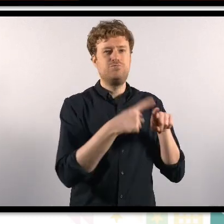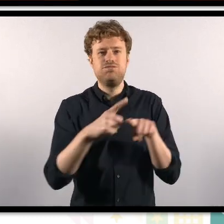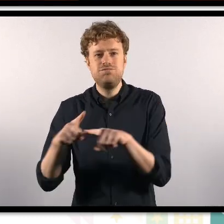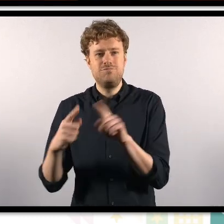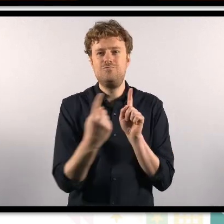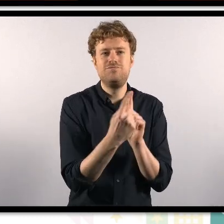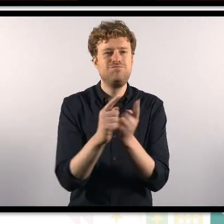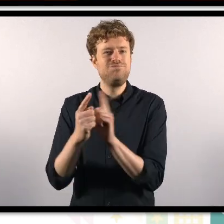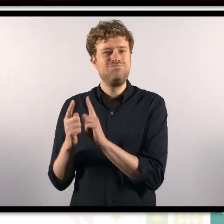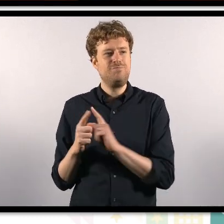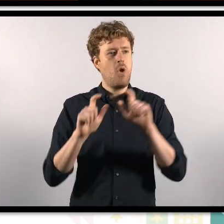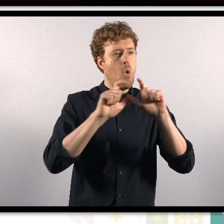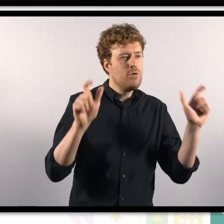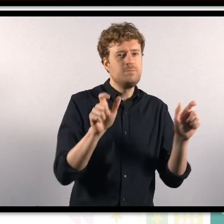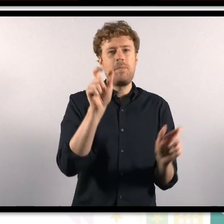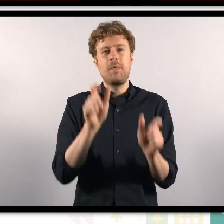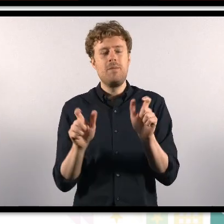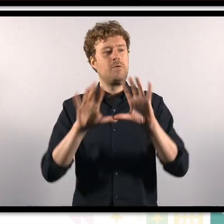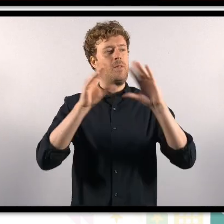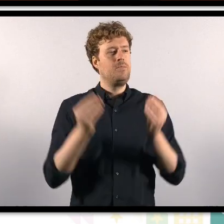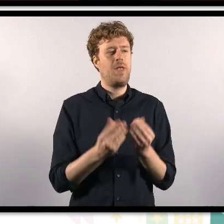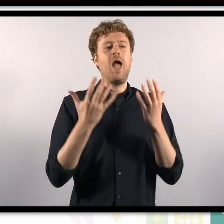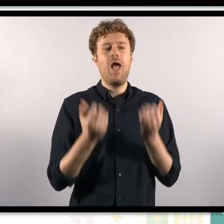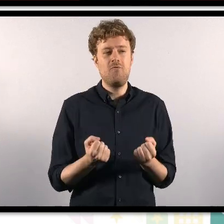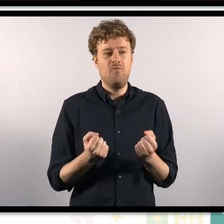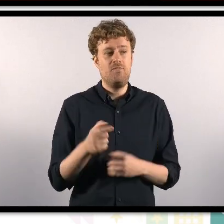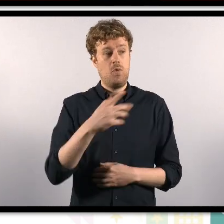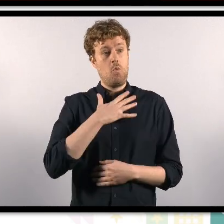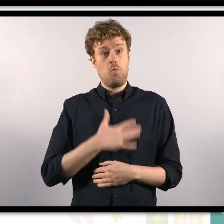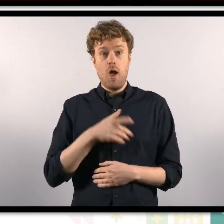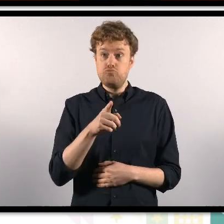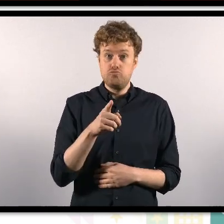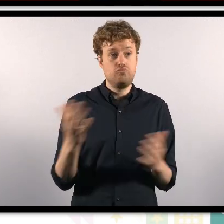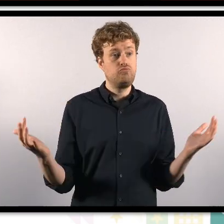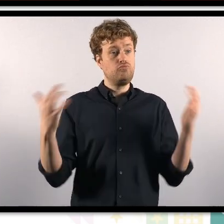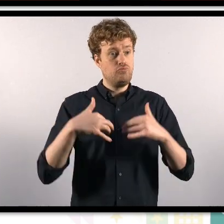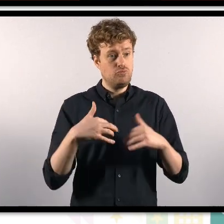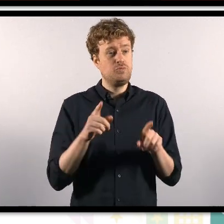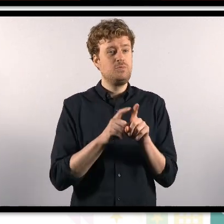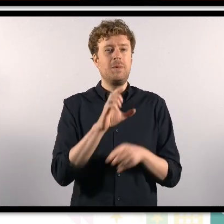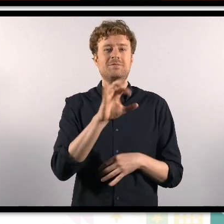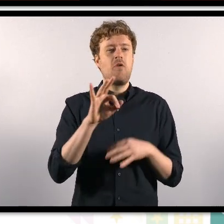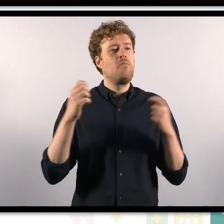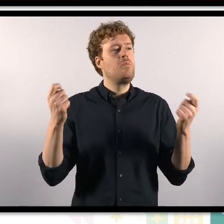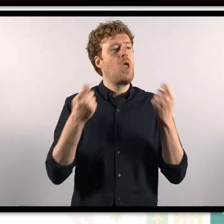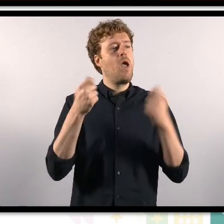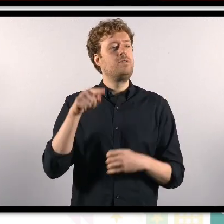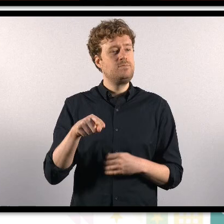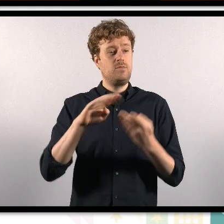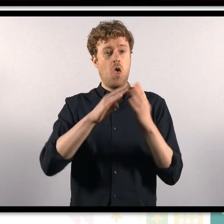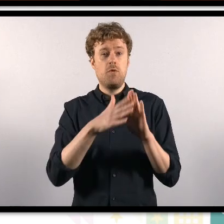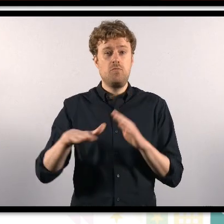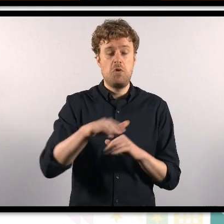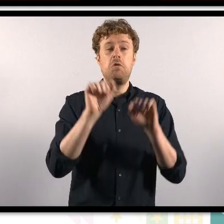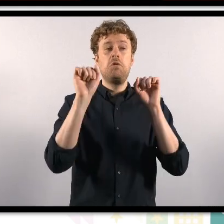request, and we're going to go support all y'all over the world to go celebrate later when we actually get to our official 10-year milestone. So very excited to